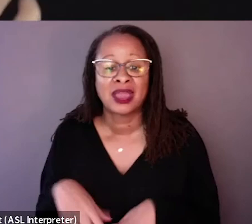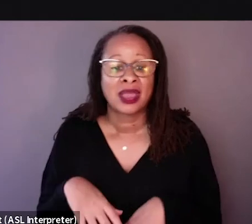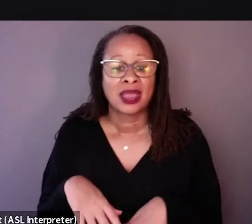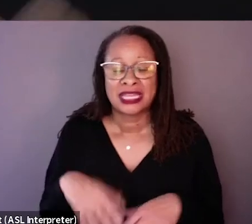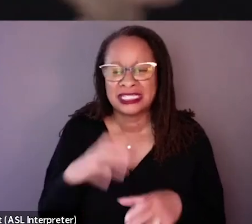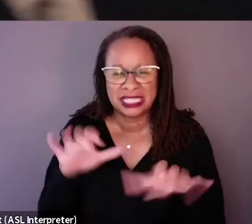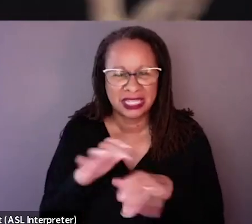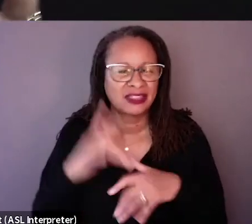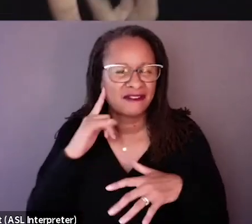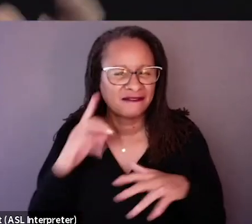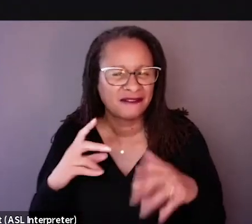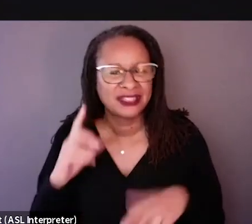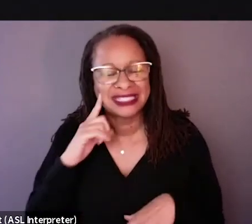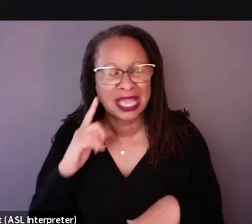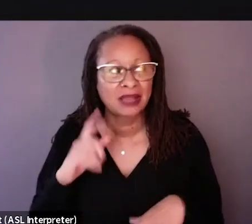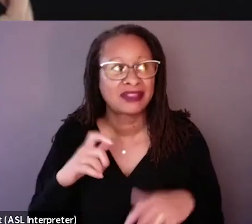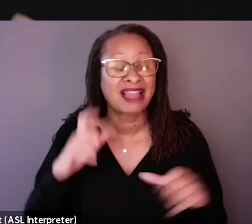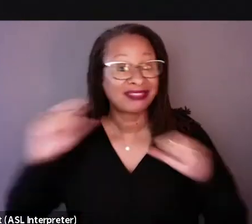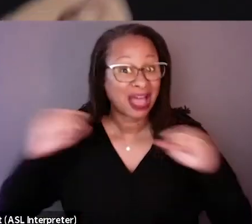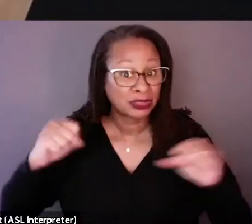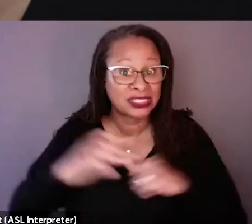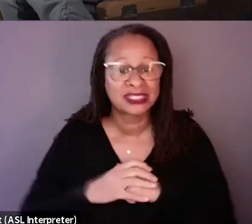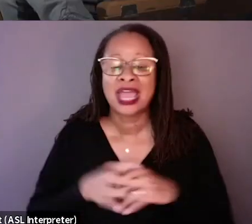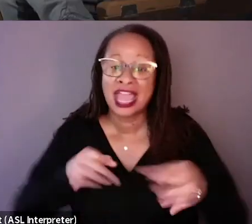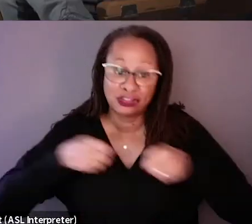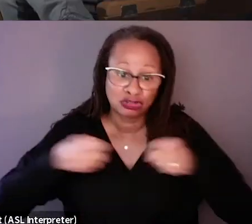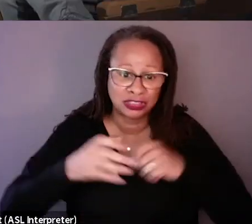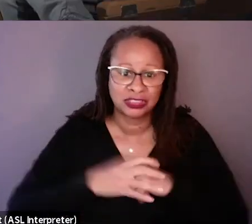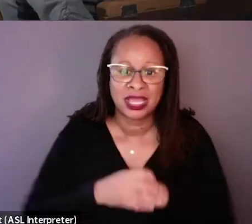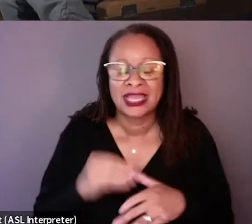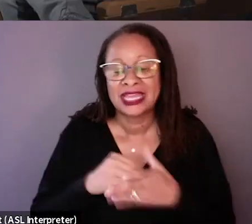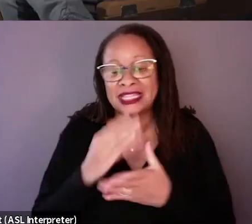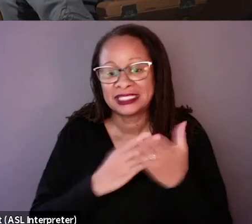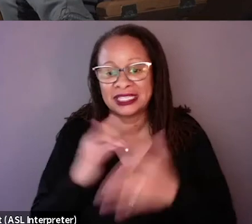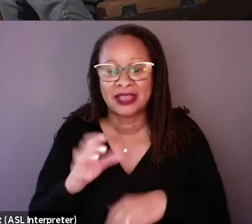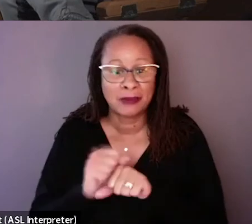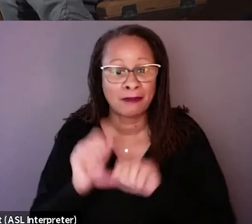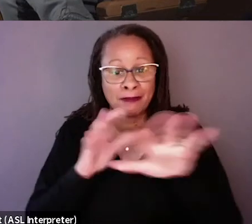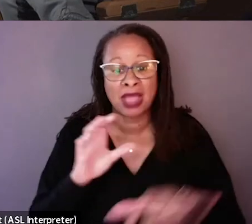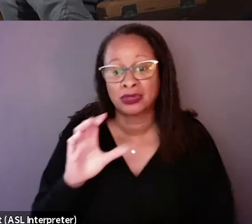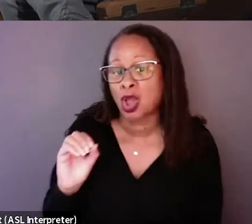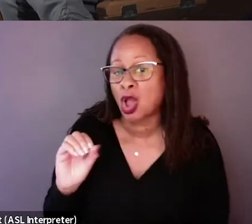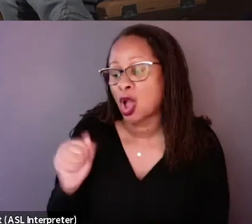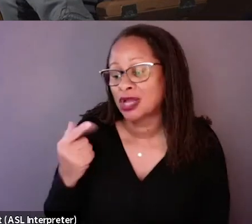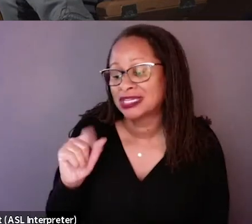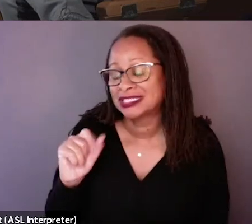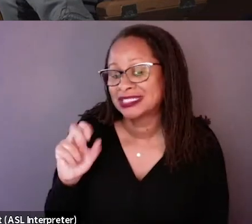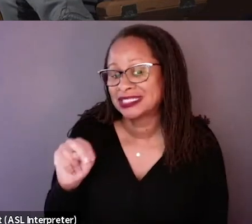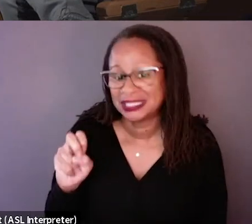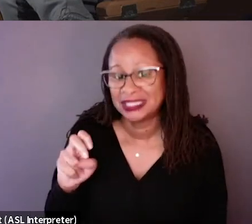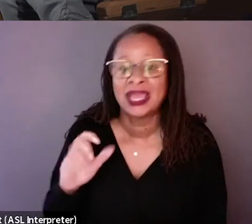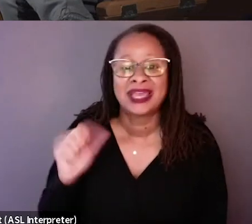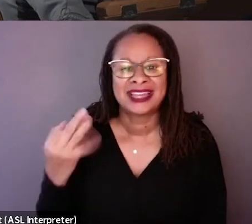of the sound, but also the directionality, and was able to do things like in the scene in Mount Augustine in 1986, where the pyroclastic